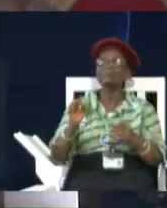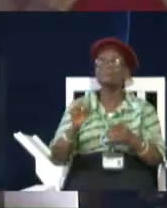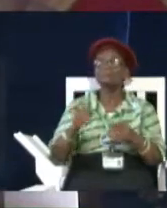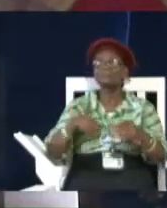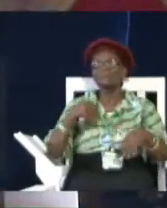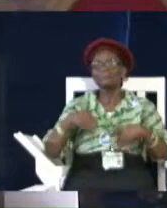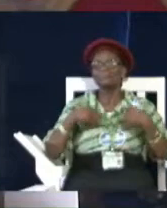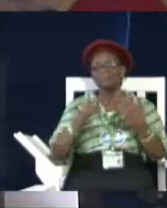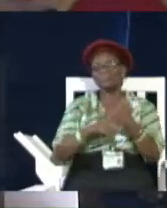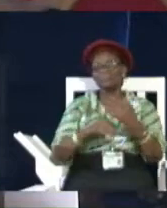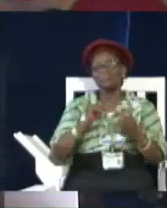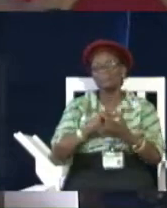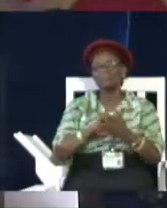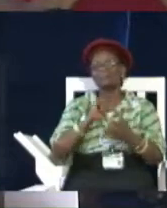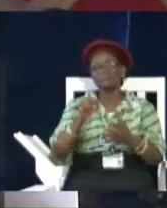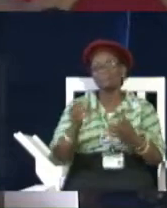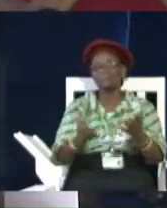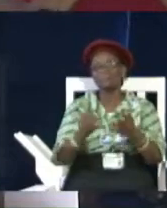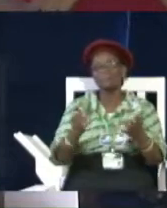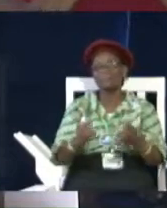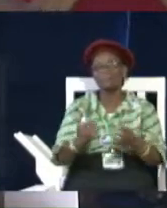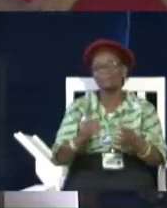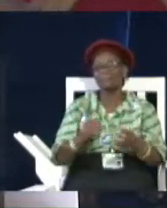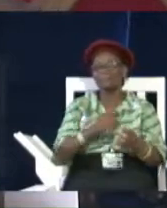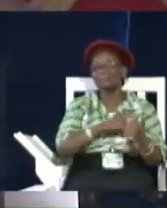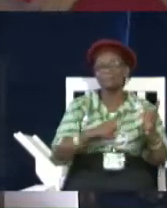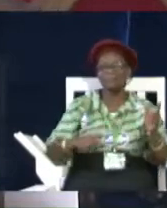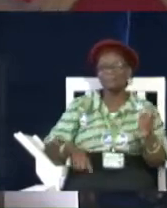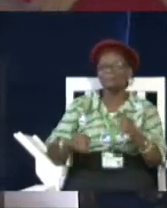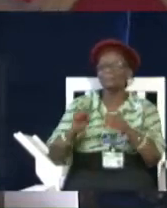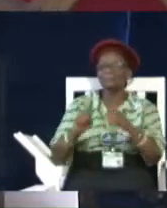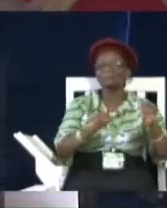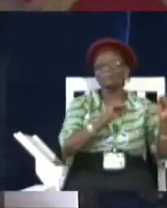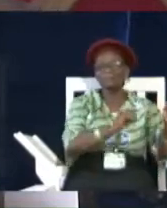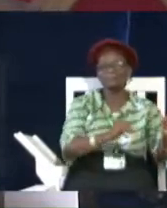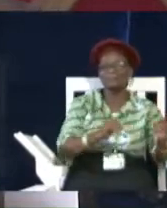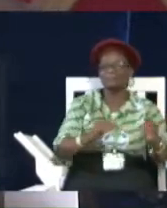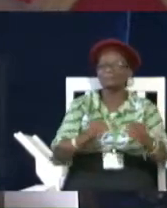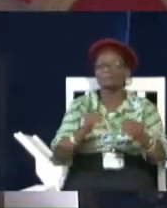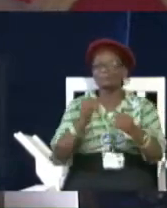Take them one by one. You shouldn't hurry.